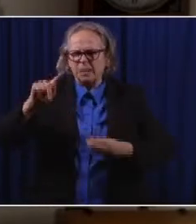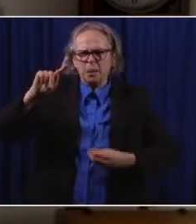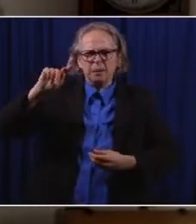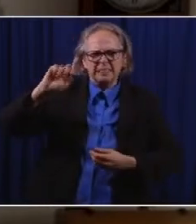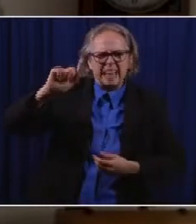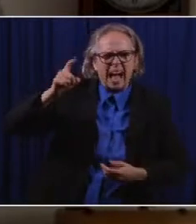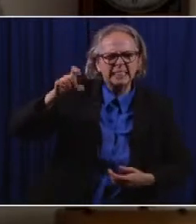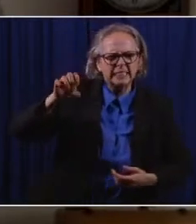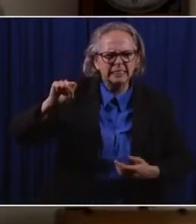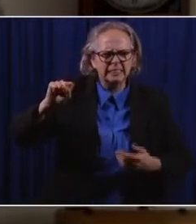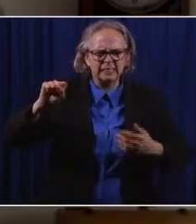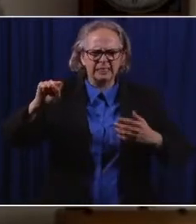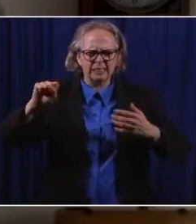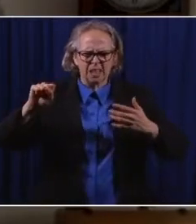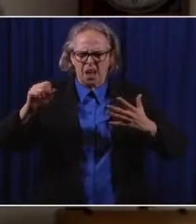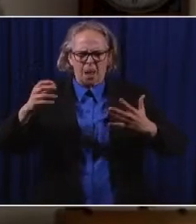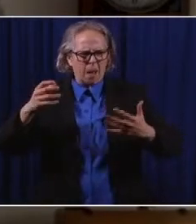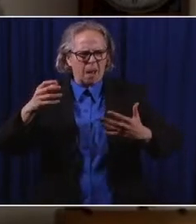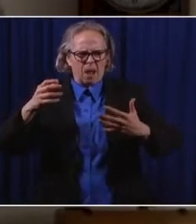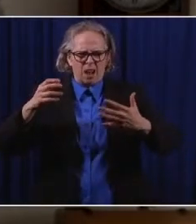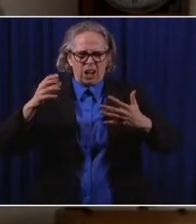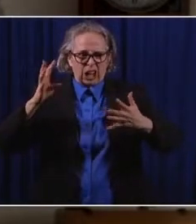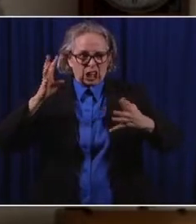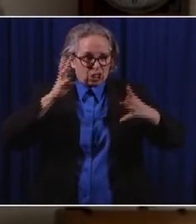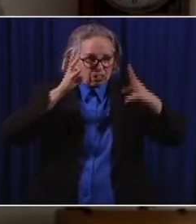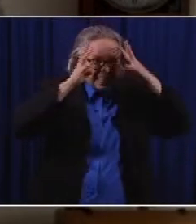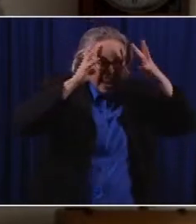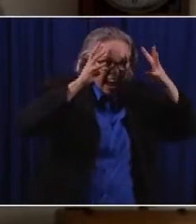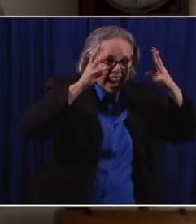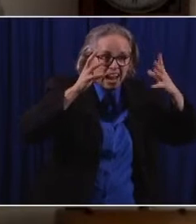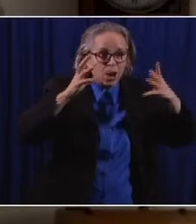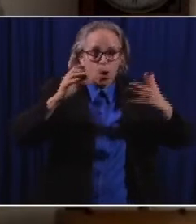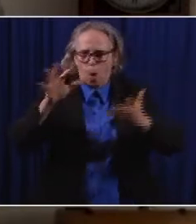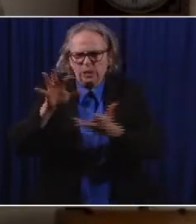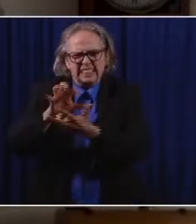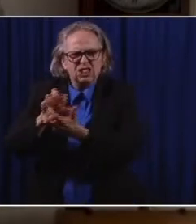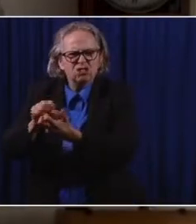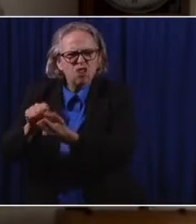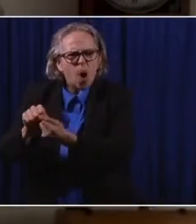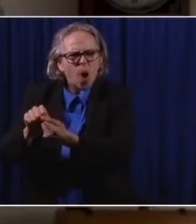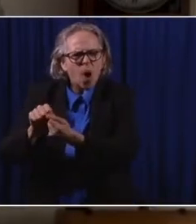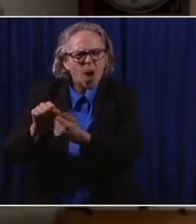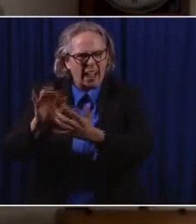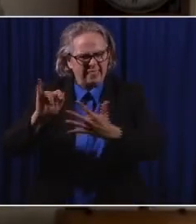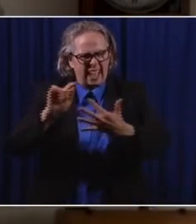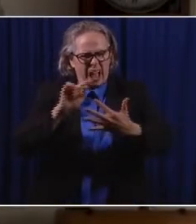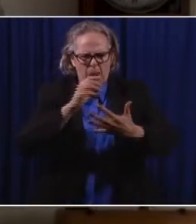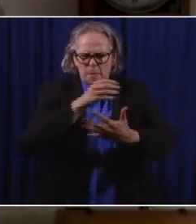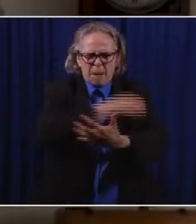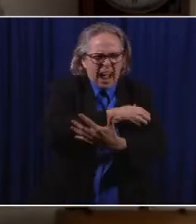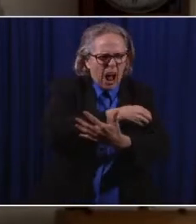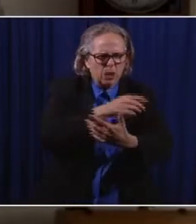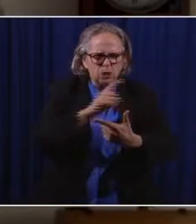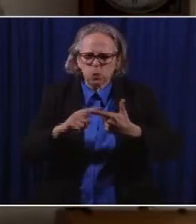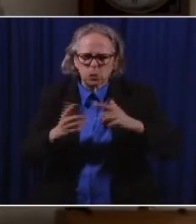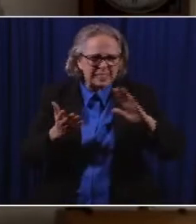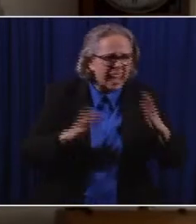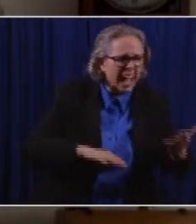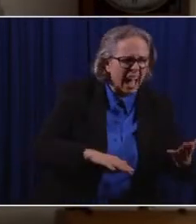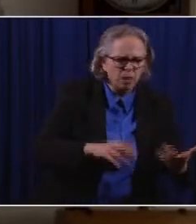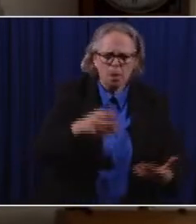do so, the power to guide and the responsibility to heal, all